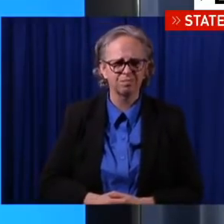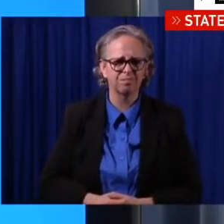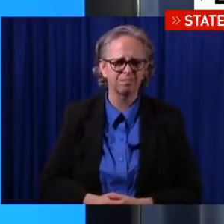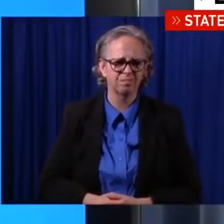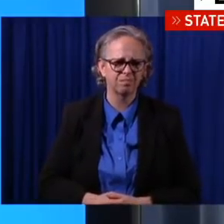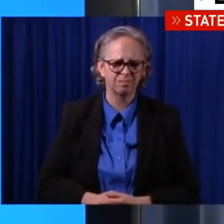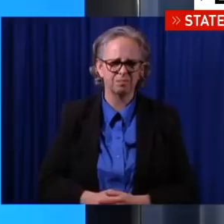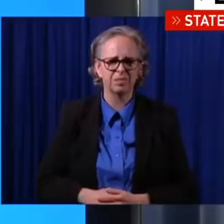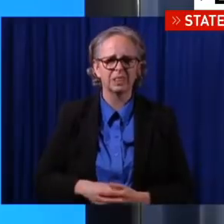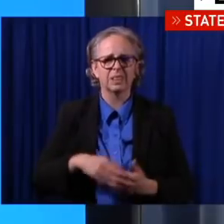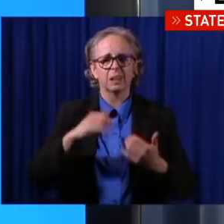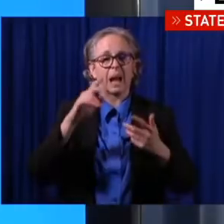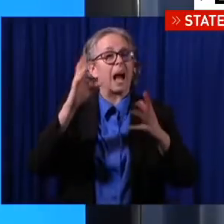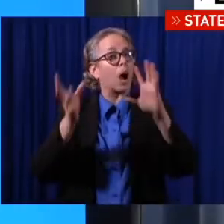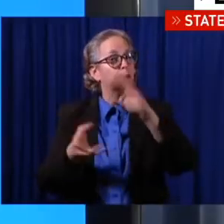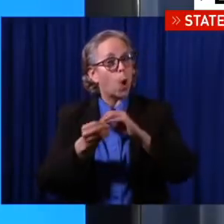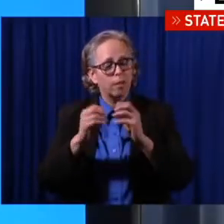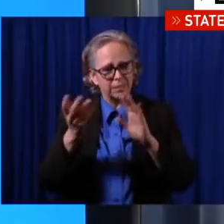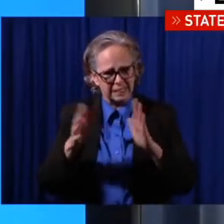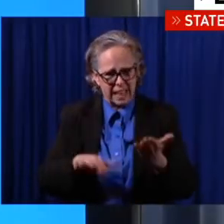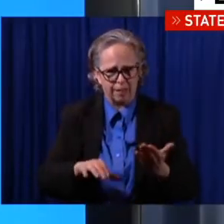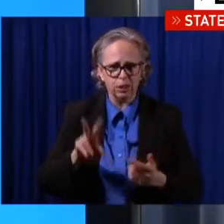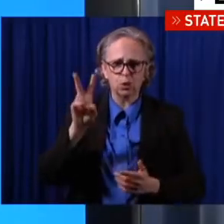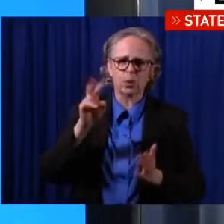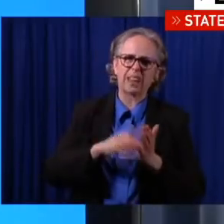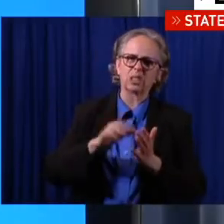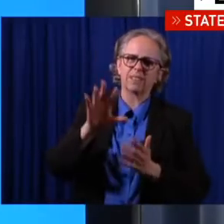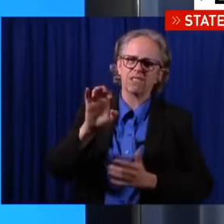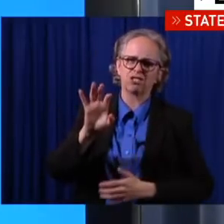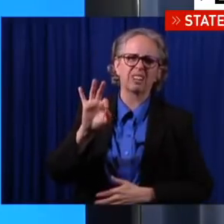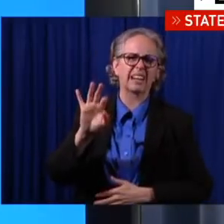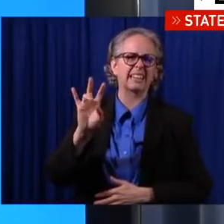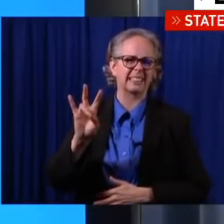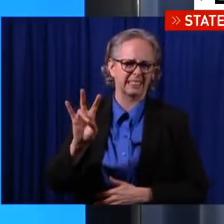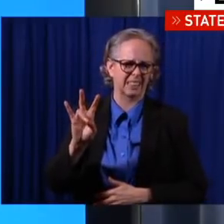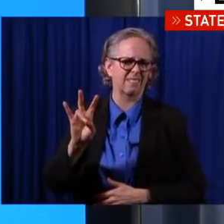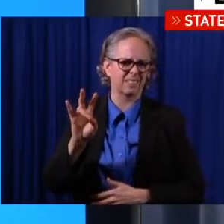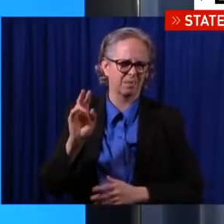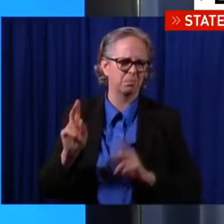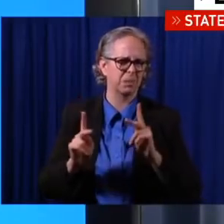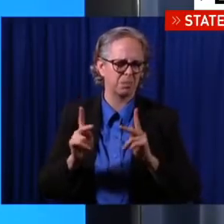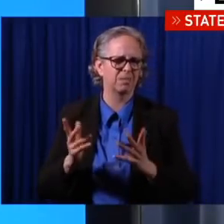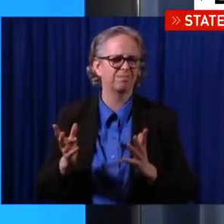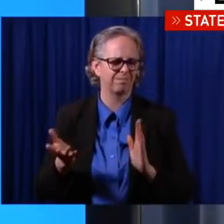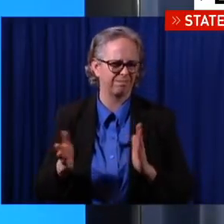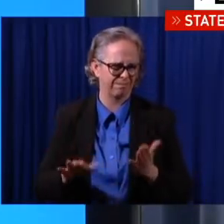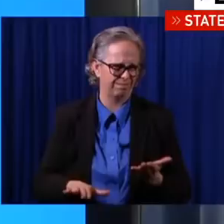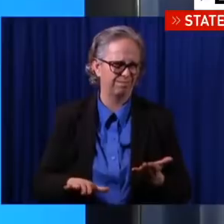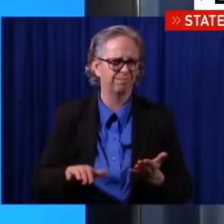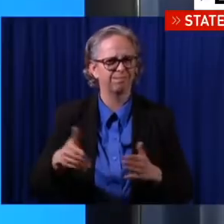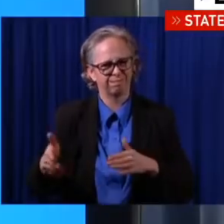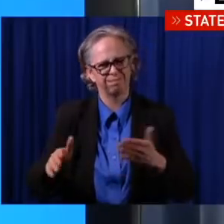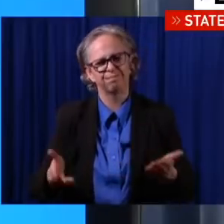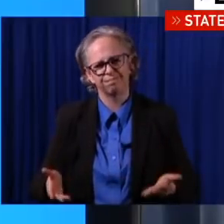have died from this horrible virus. Now, let me just look at the rest of these numbers if we could, for a